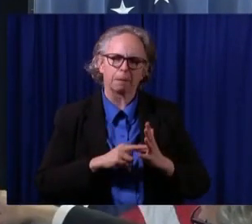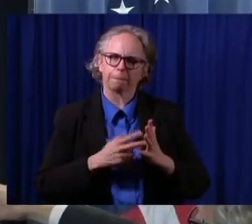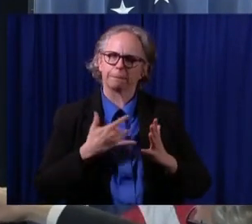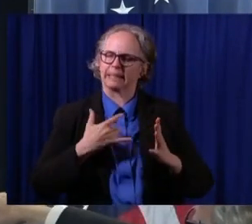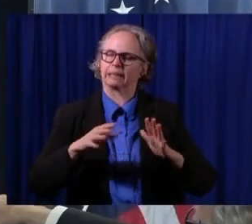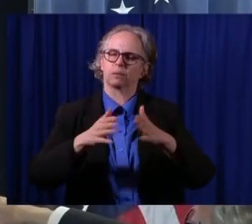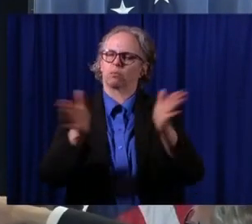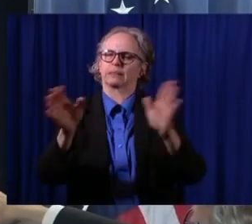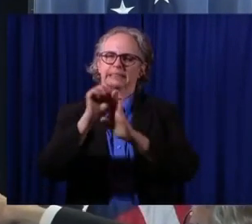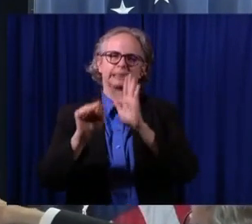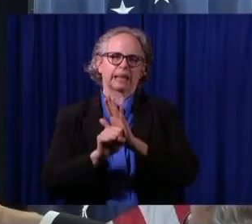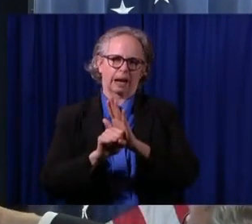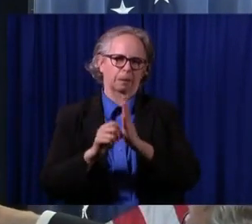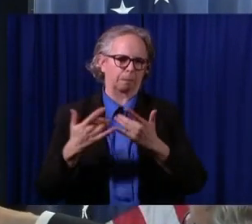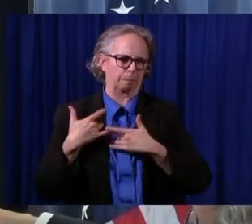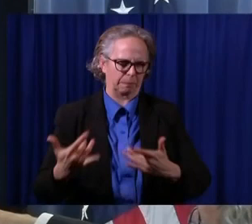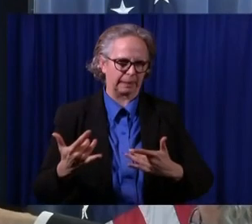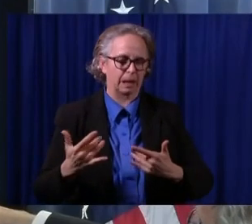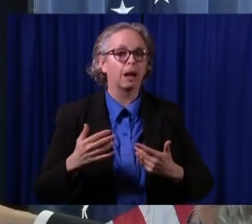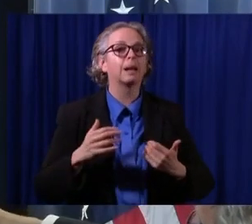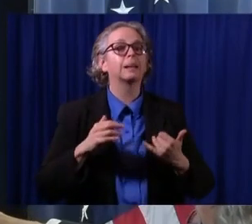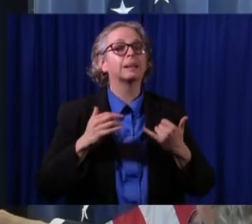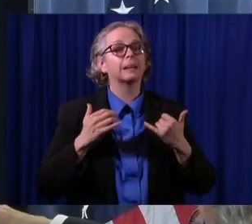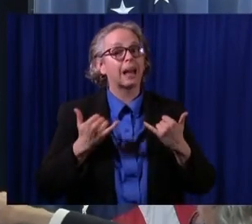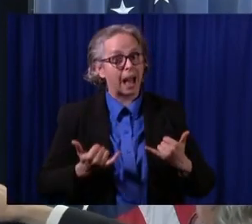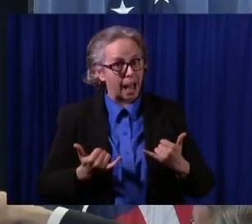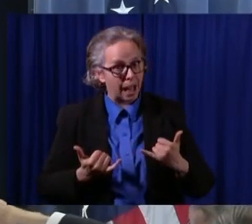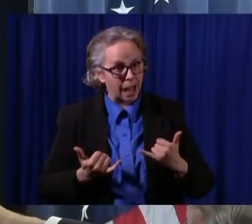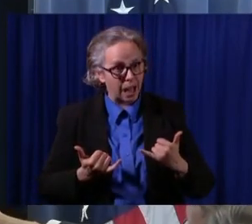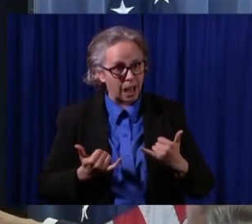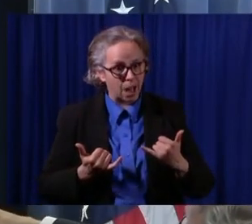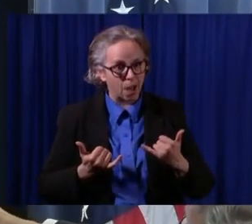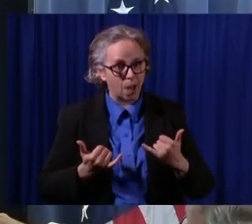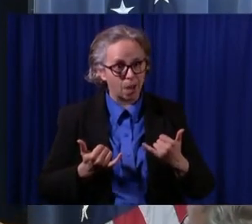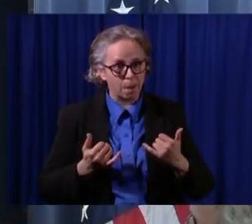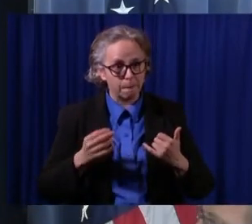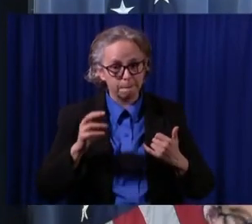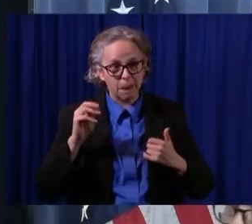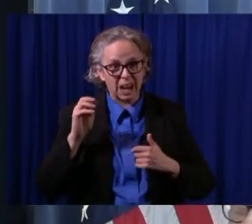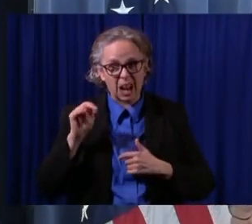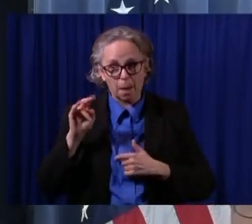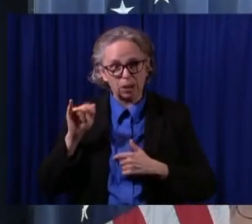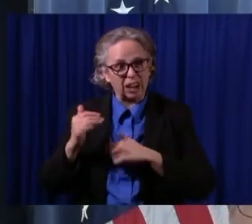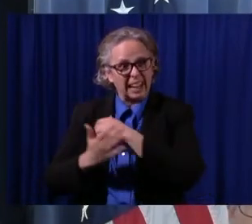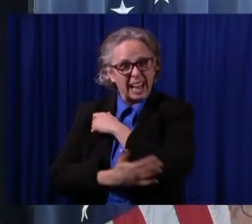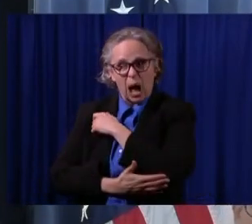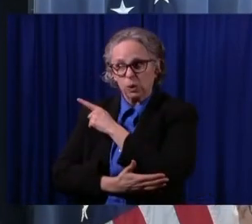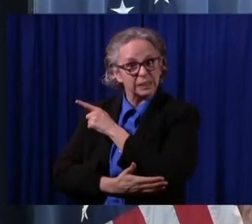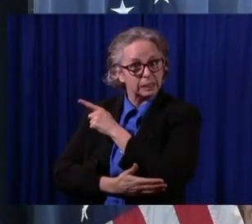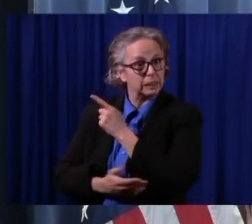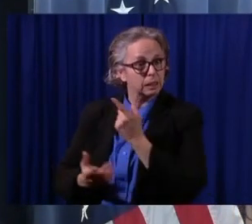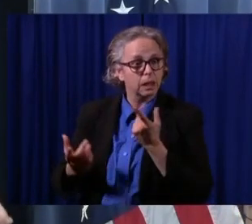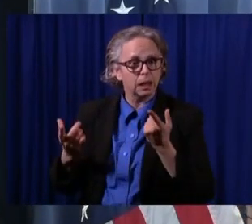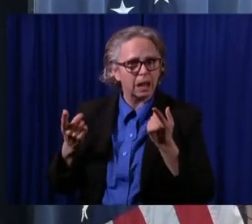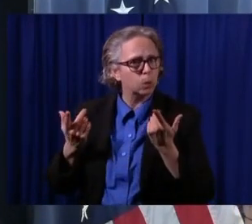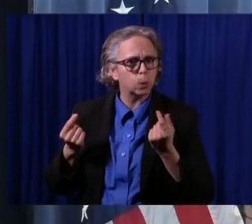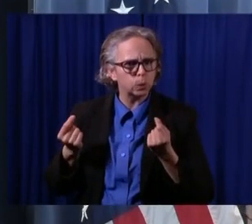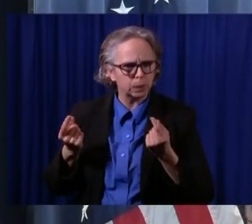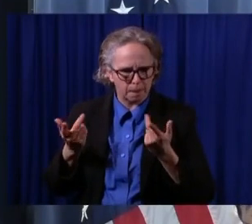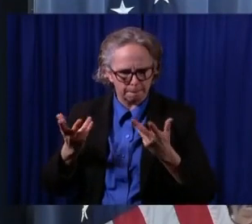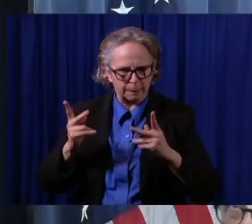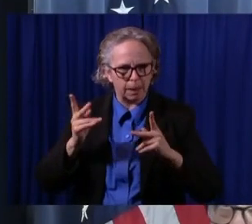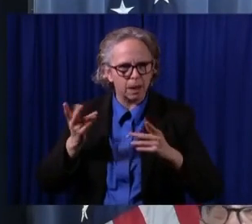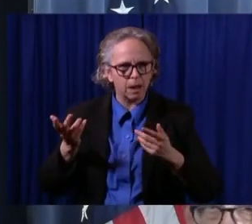up. Driving mobility in Montgomery County has now surpassed pre-COVID-19 levels. So it is back